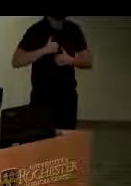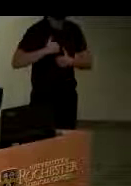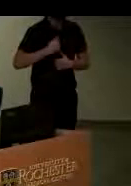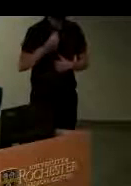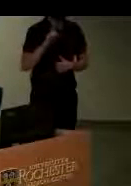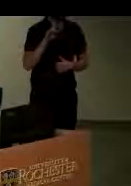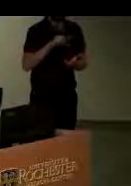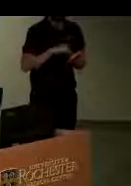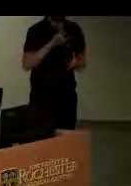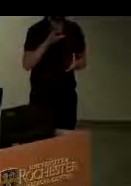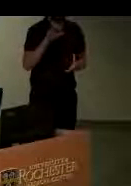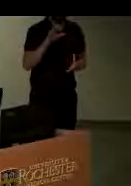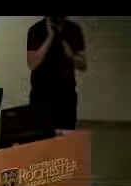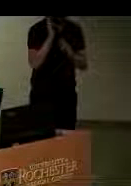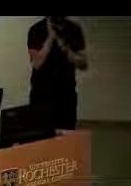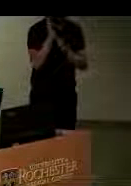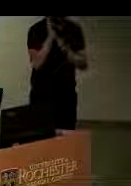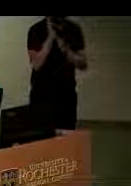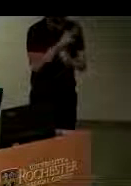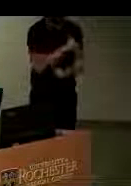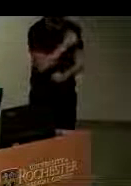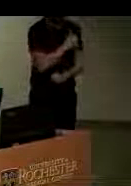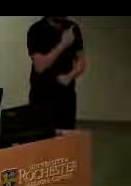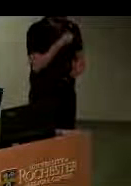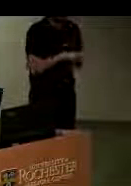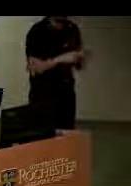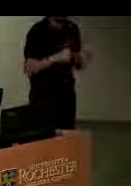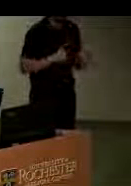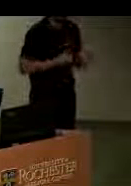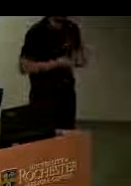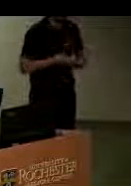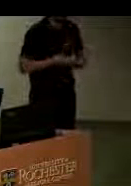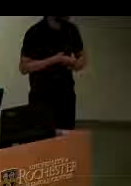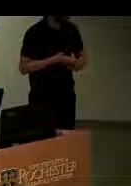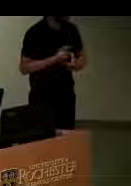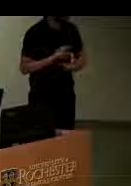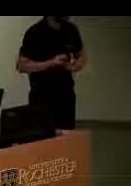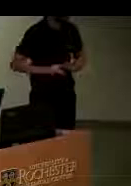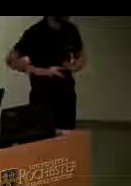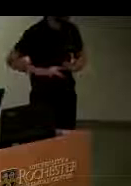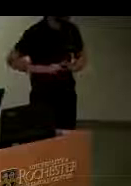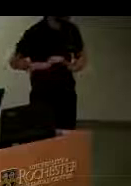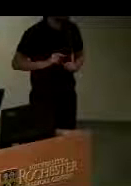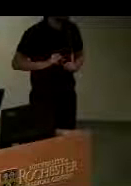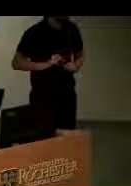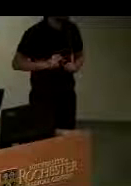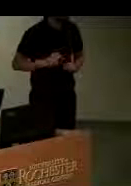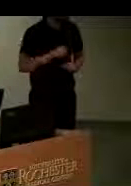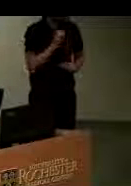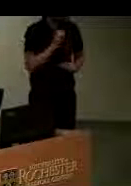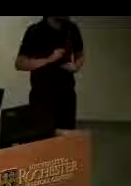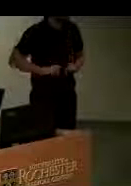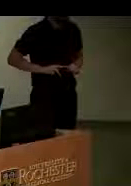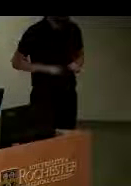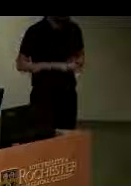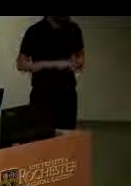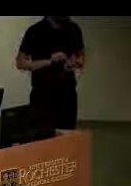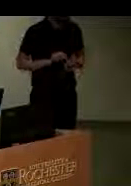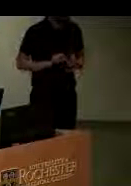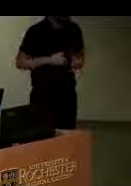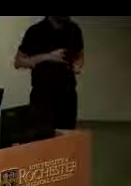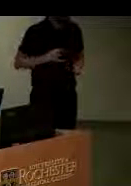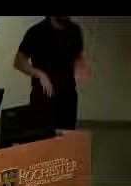1,800 bed hospital. I said, what do you mean I'm going to run the renal unit? I said, I didn't even do renal as an elective. I didn't like